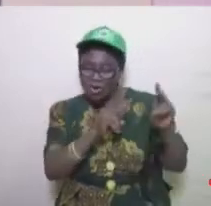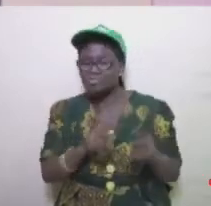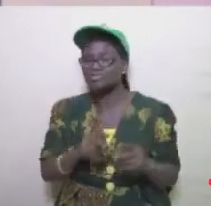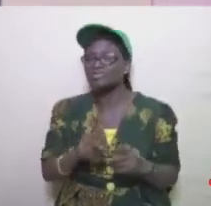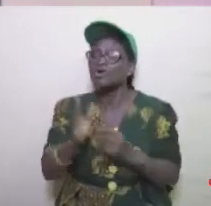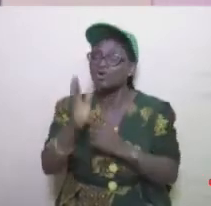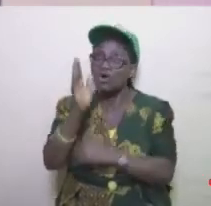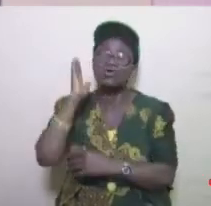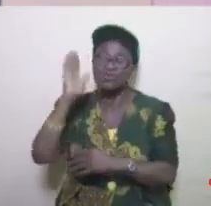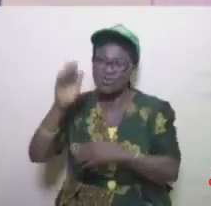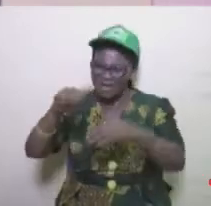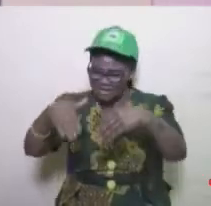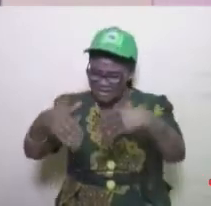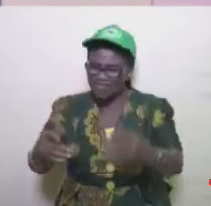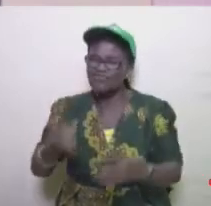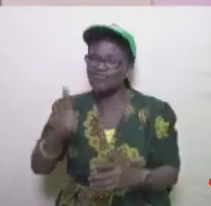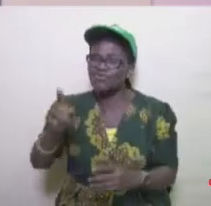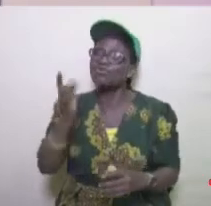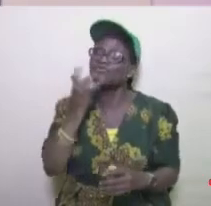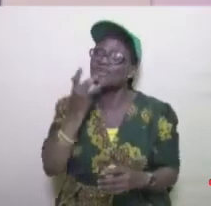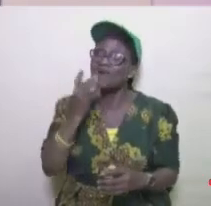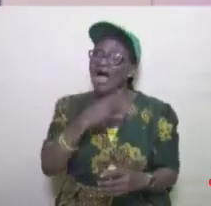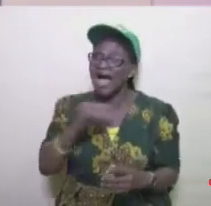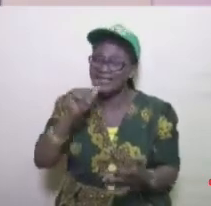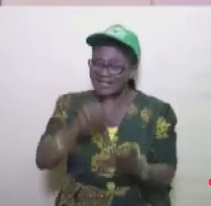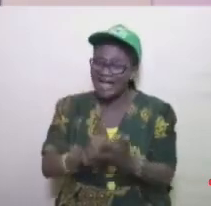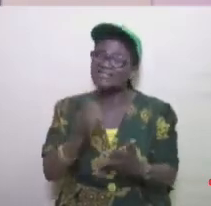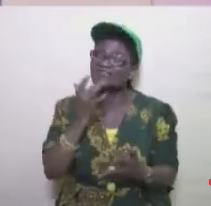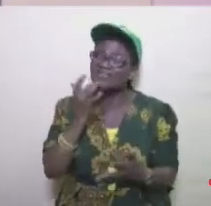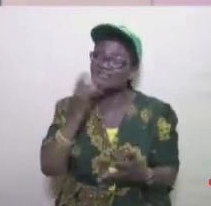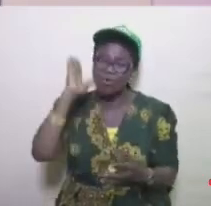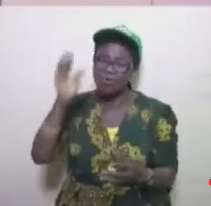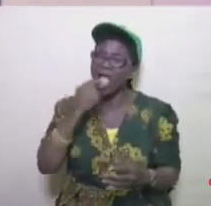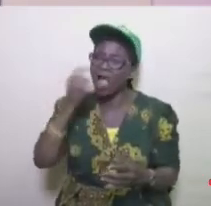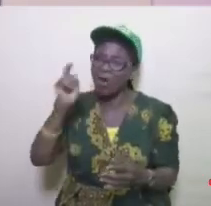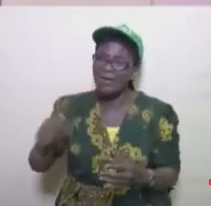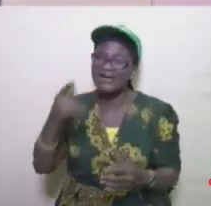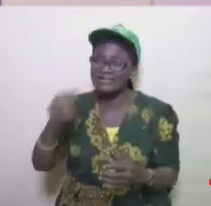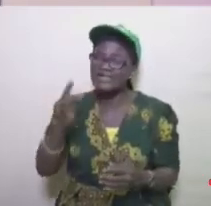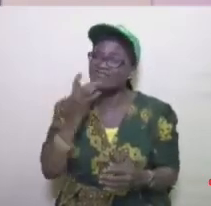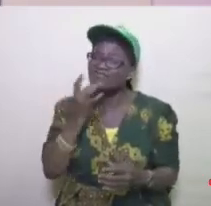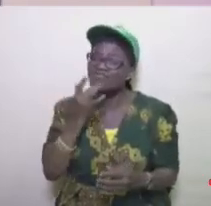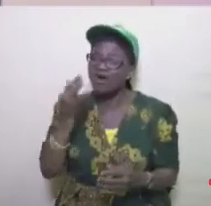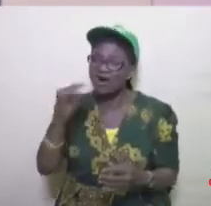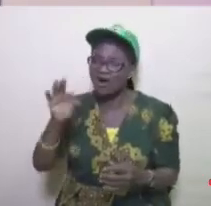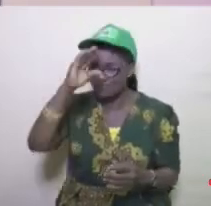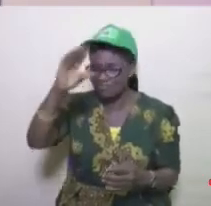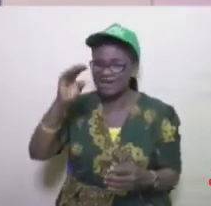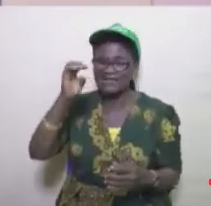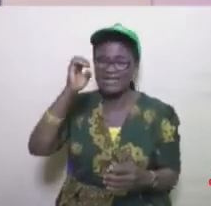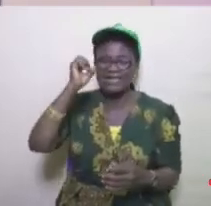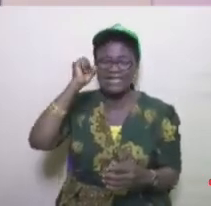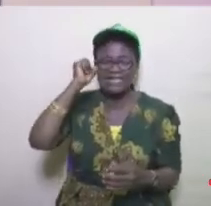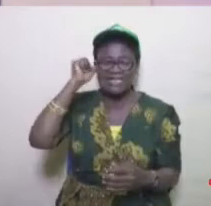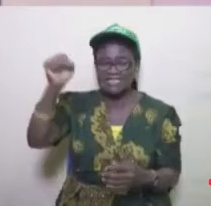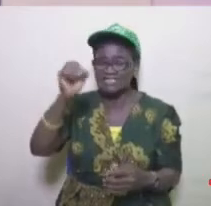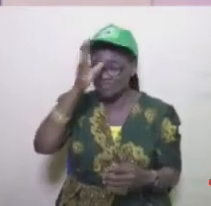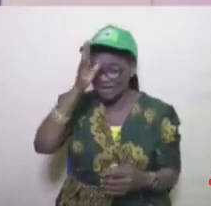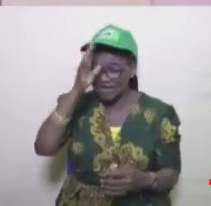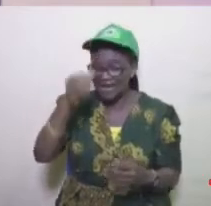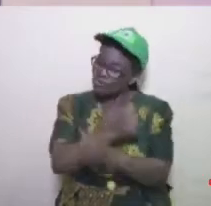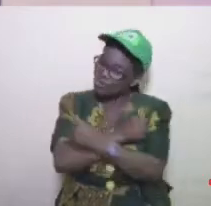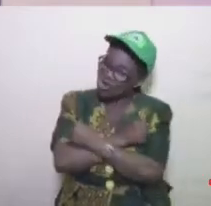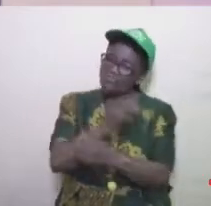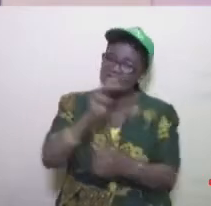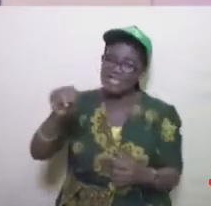favor. And that favor will command the favor of men in the name of Jesus. Amen. His father loved him more than his brother. And